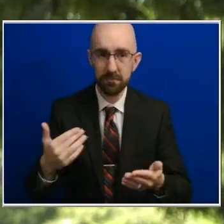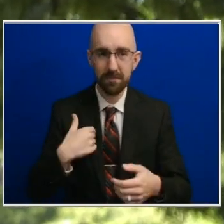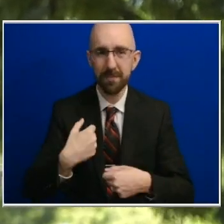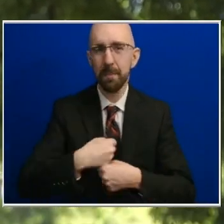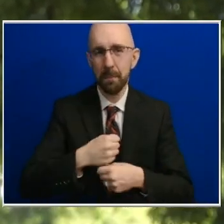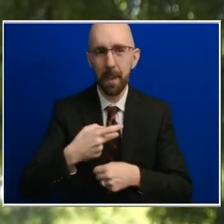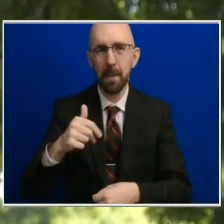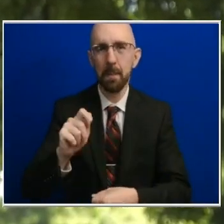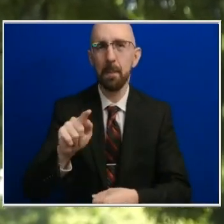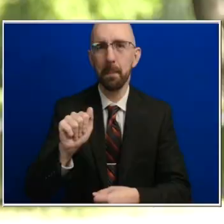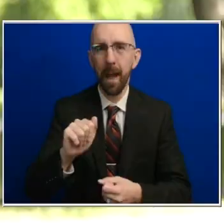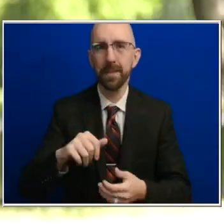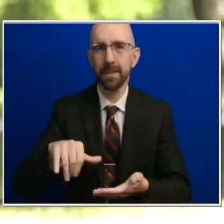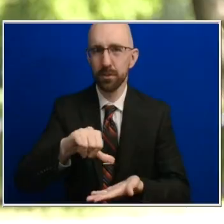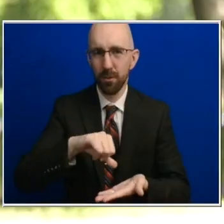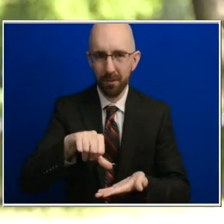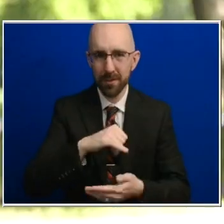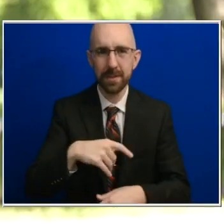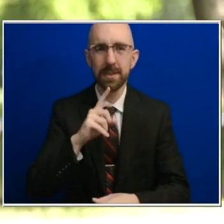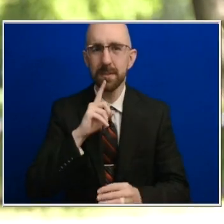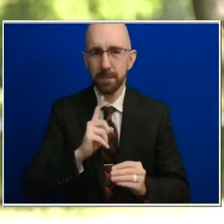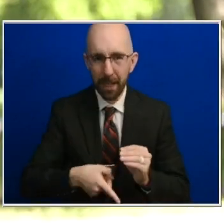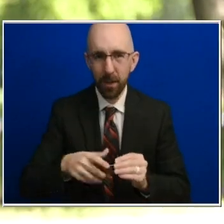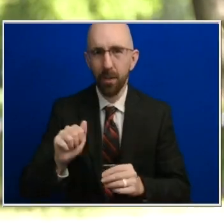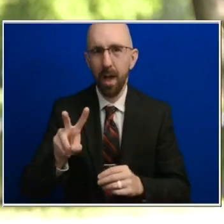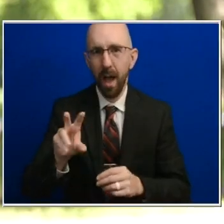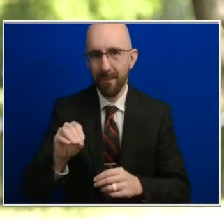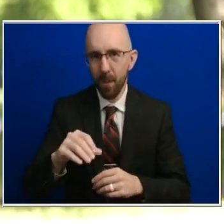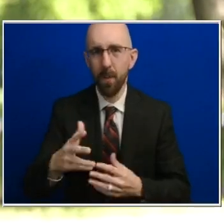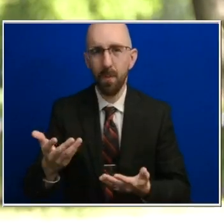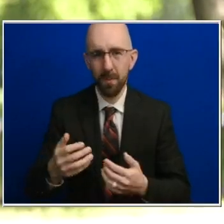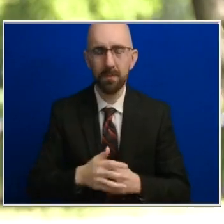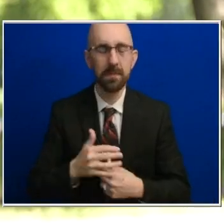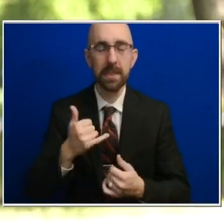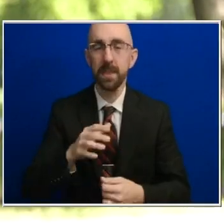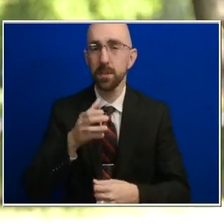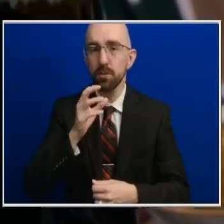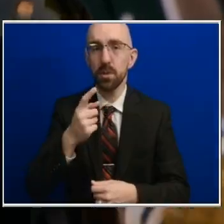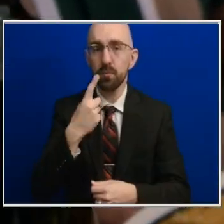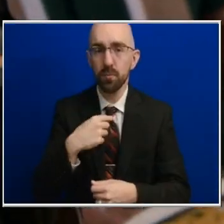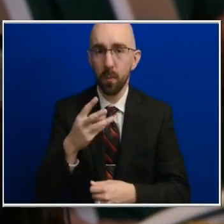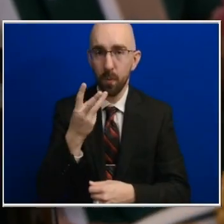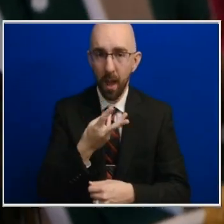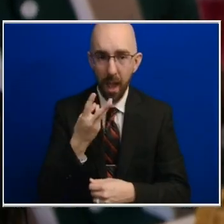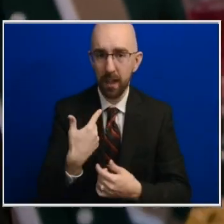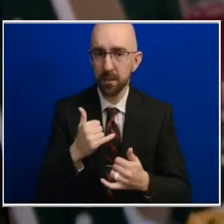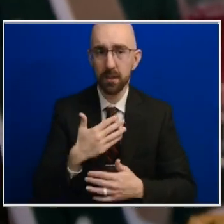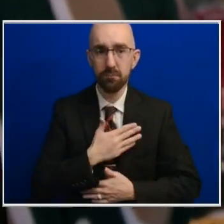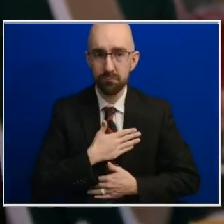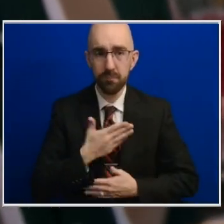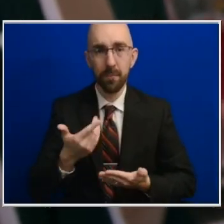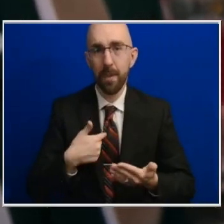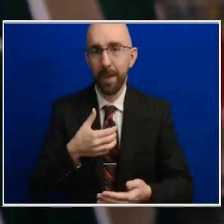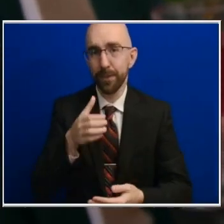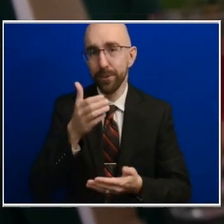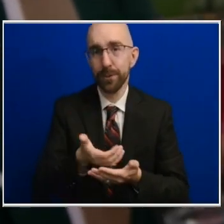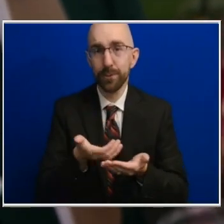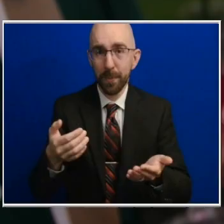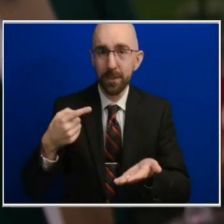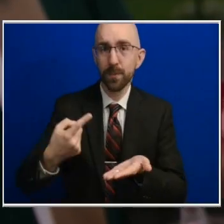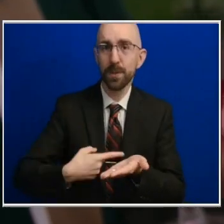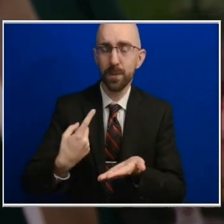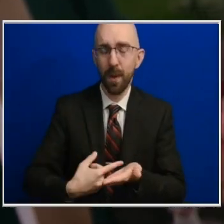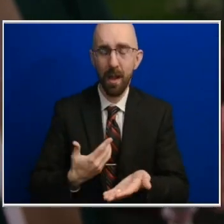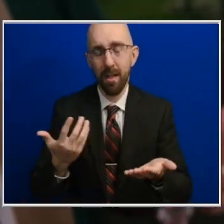from tomatoes and avocados. I still drink red wine and enjoy it. Maybe I drink too much every once in a while, but I don't